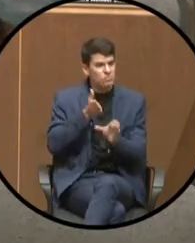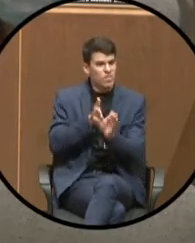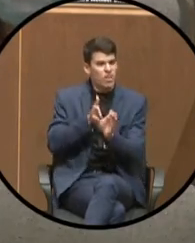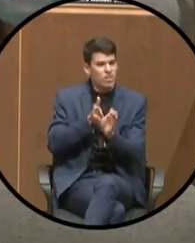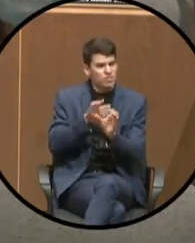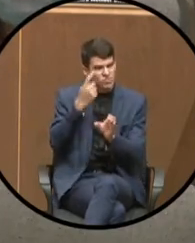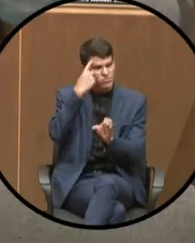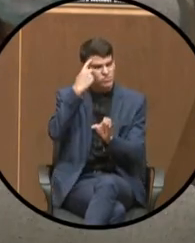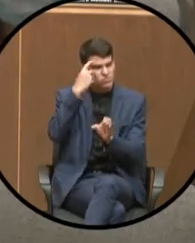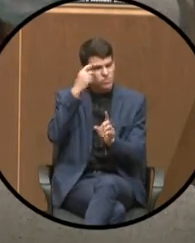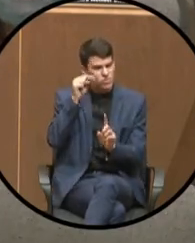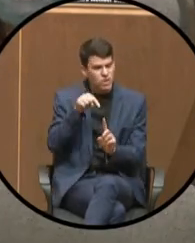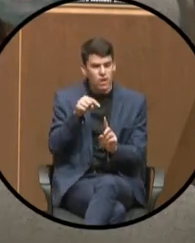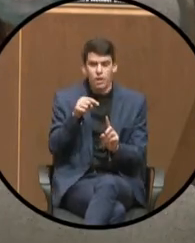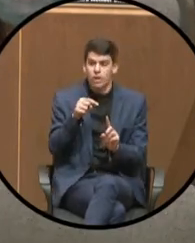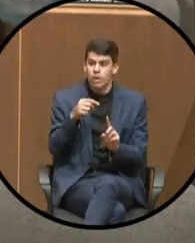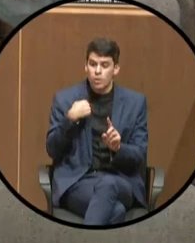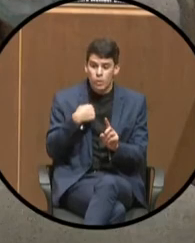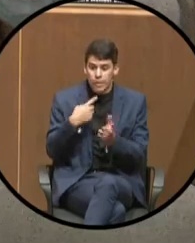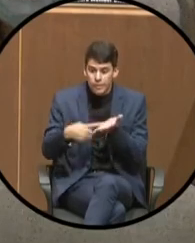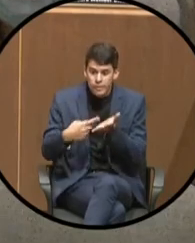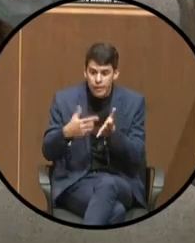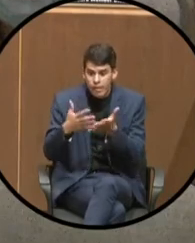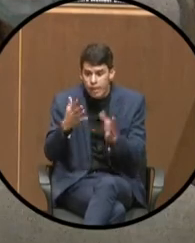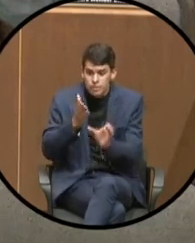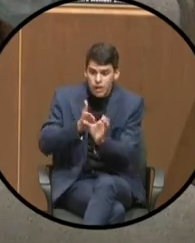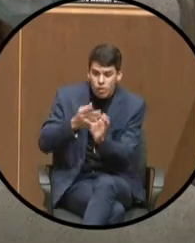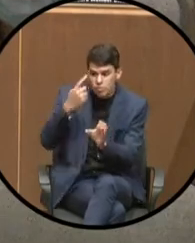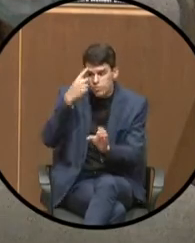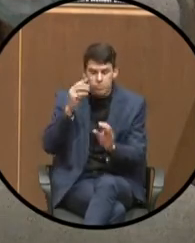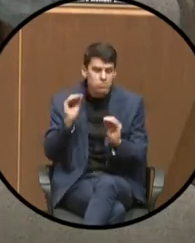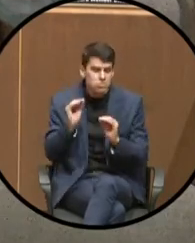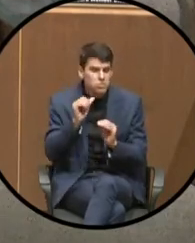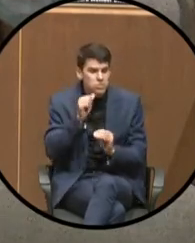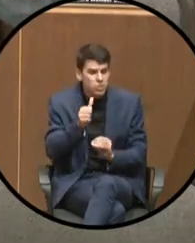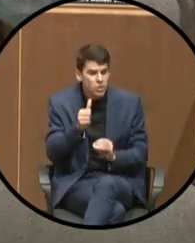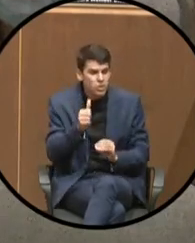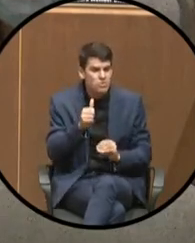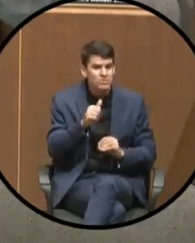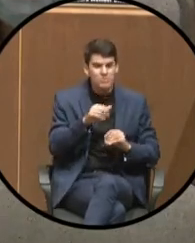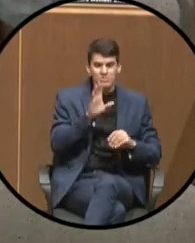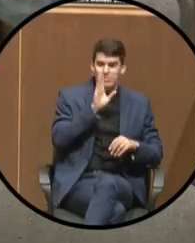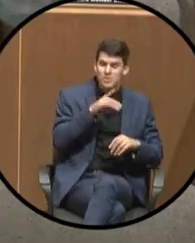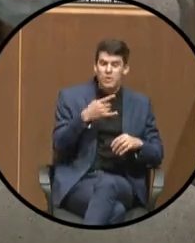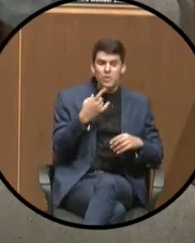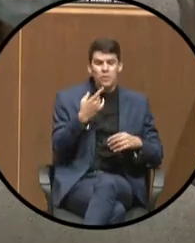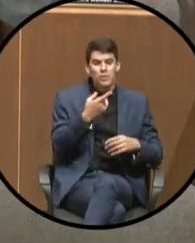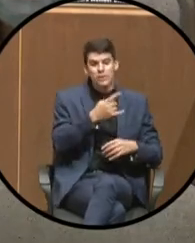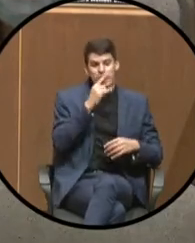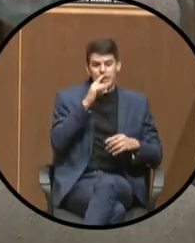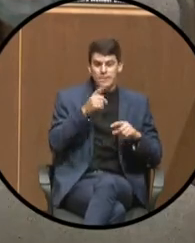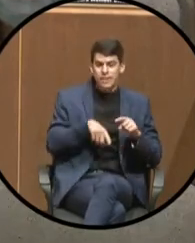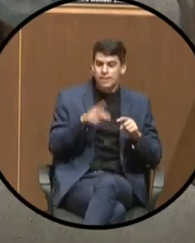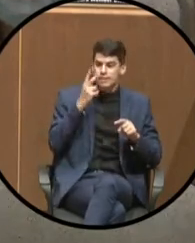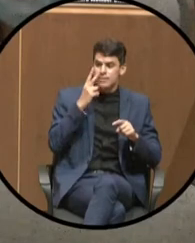Not enough times do we look at the psychology of what it's doing for the children with their mask on, not being able to see the faces of others, the